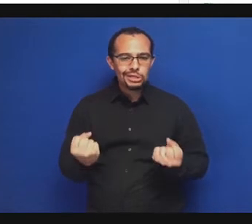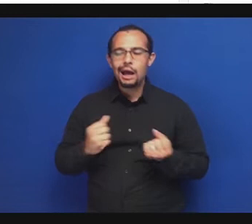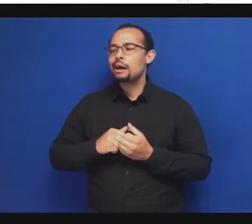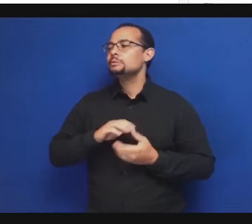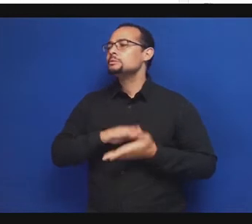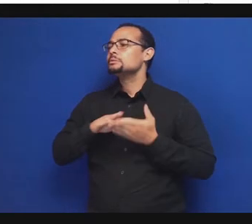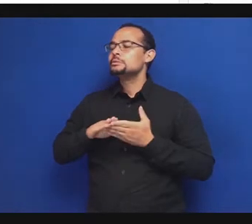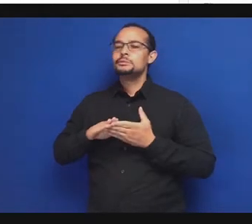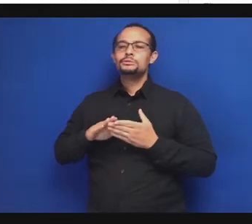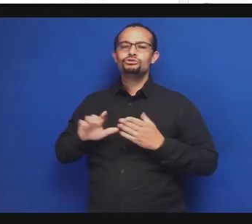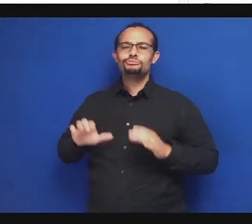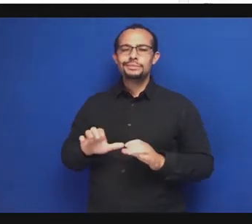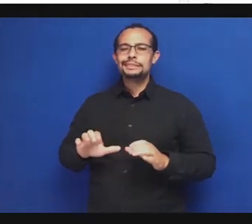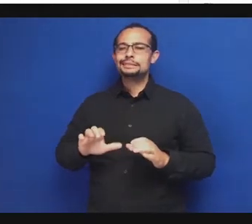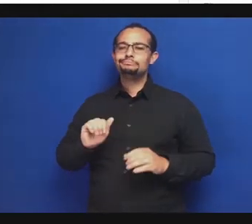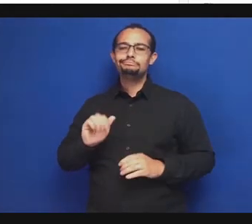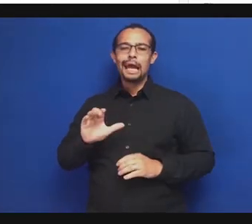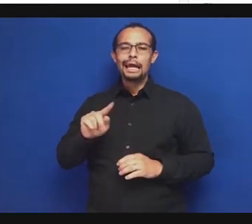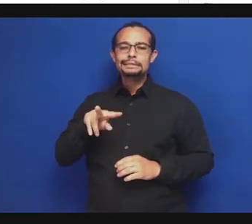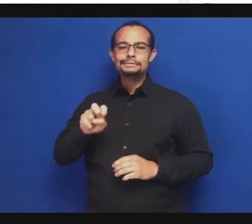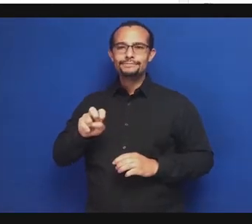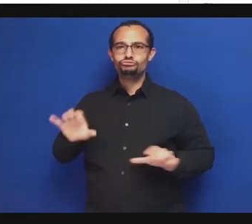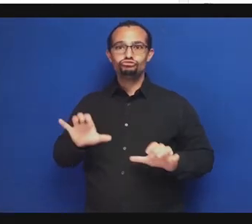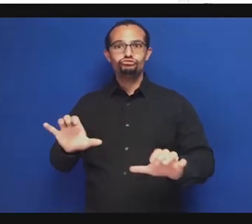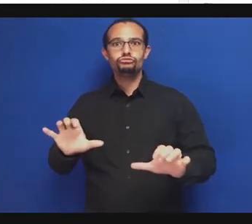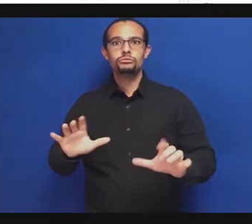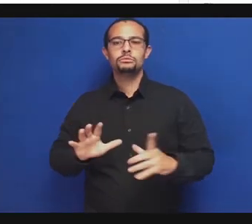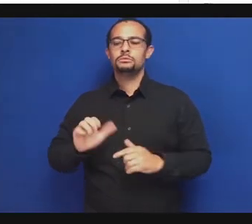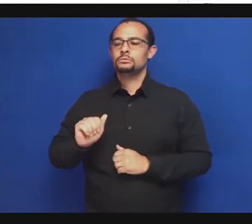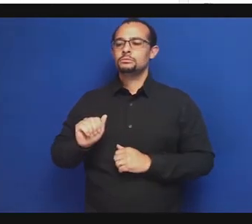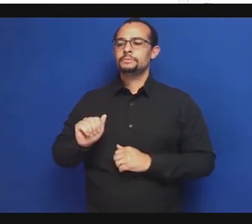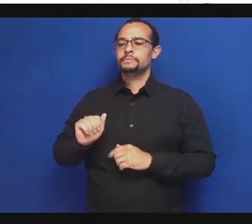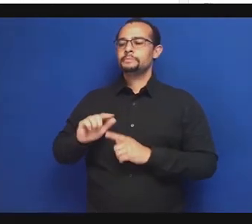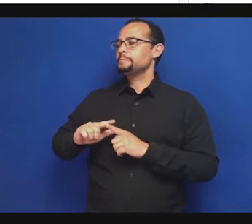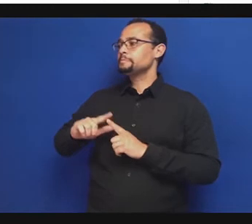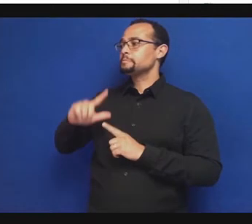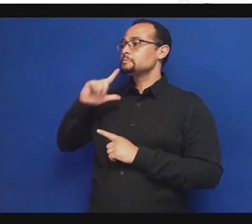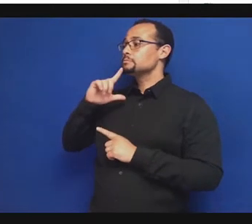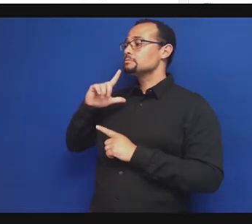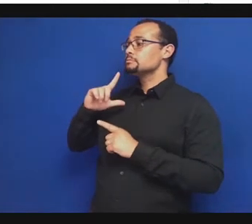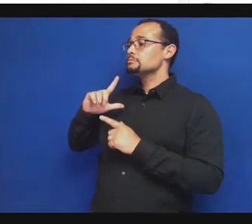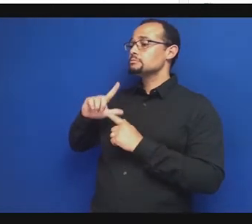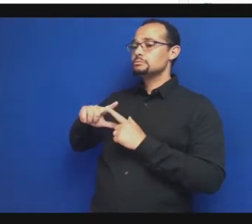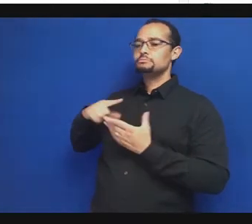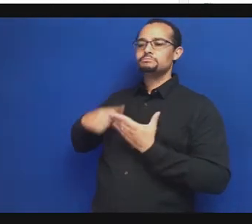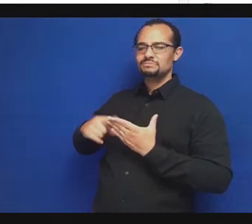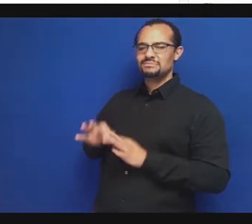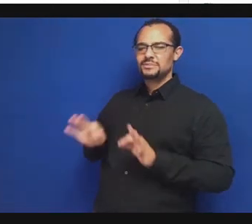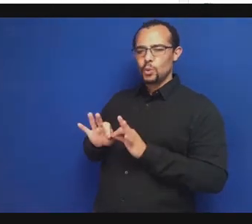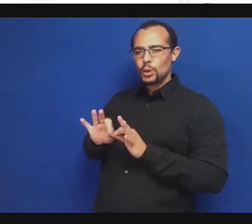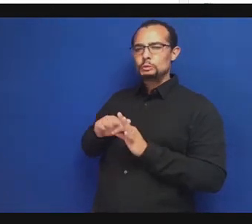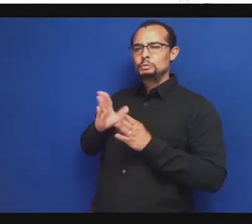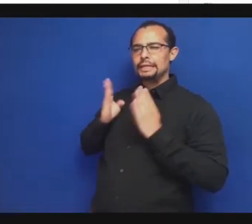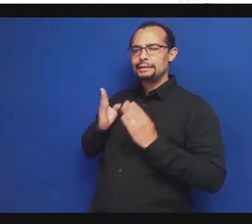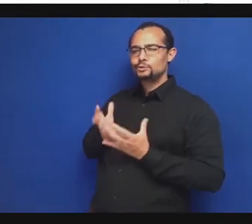connected to those supportive people that we have, that we know, be it our friends or family, our colleagues or